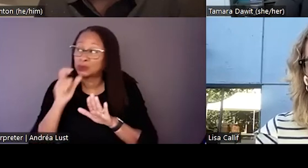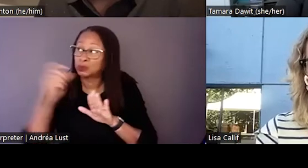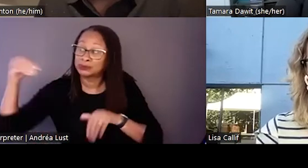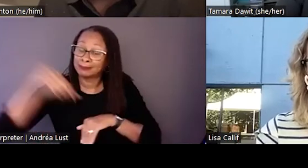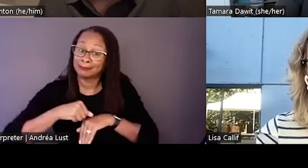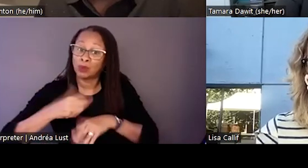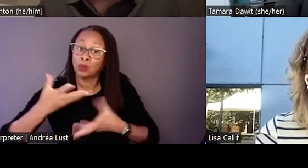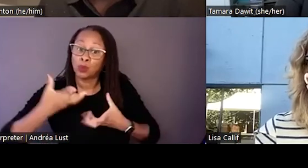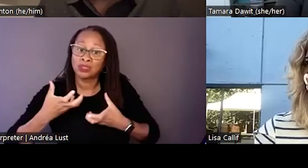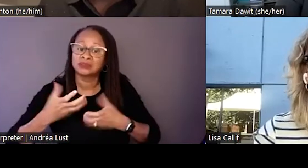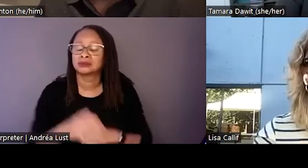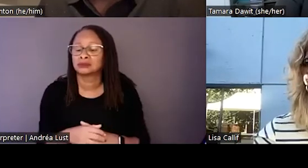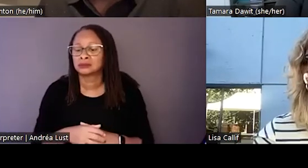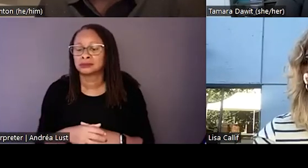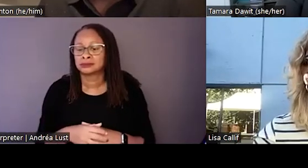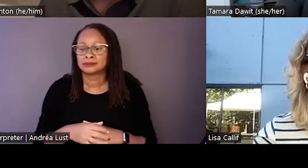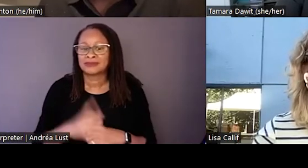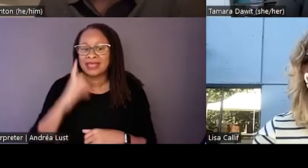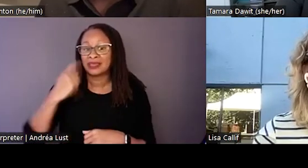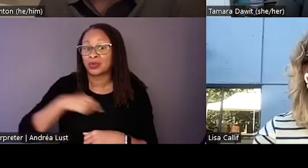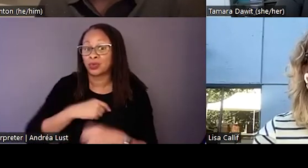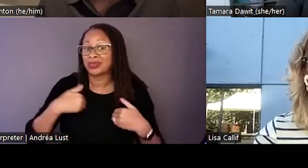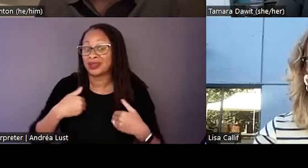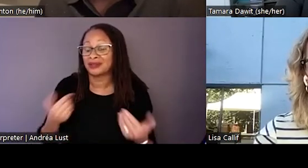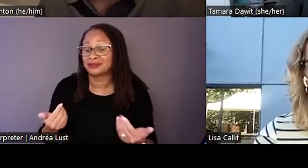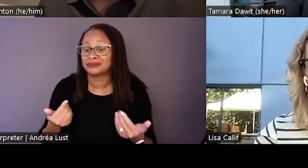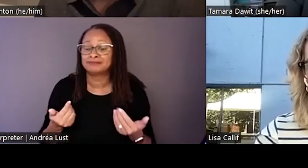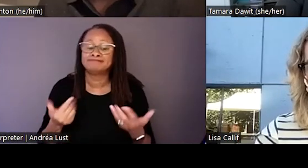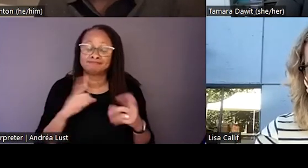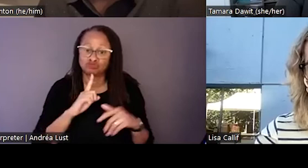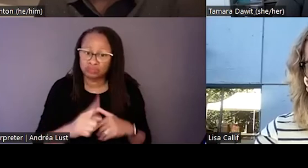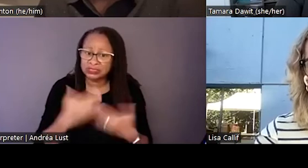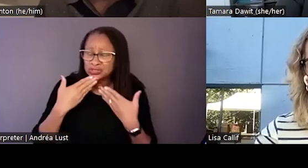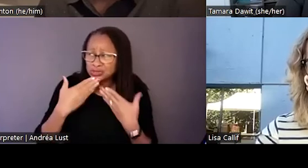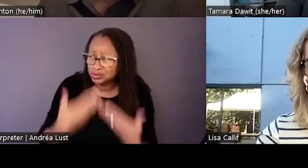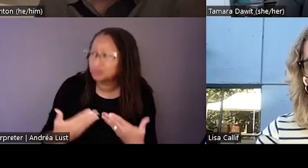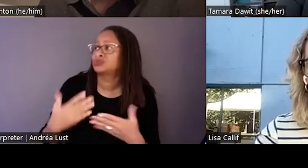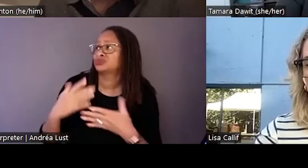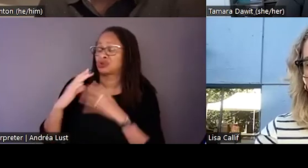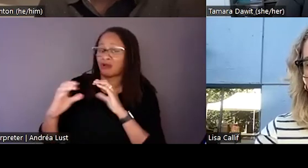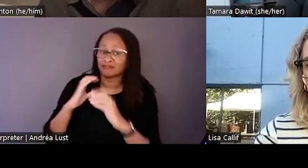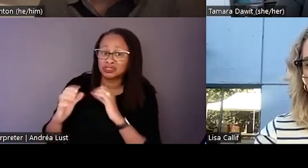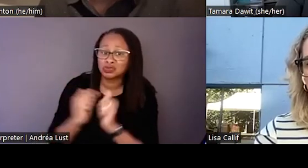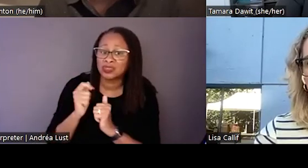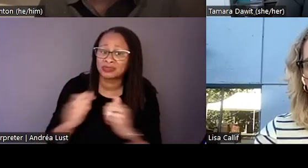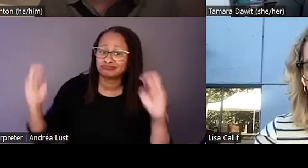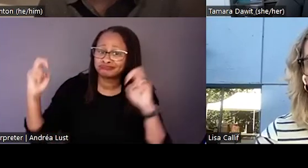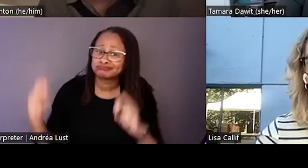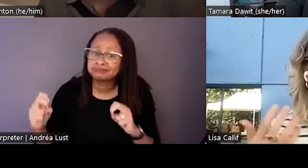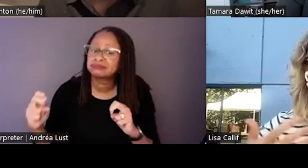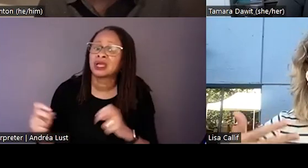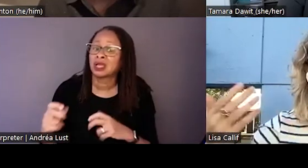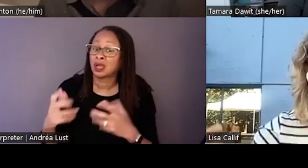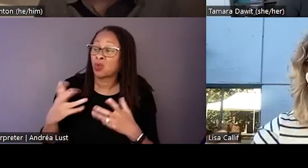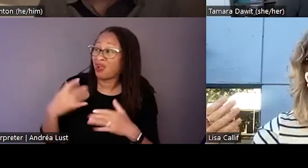wants. And I think we can have those collegial reasoned conversations of, you know, we don't want final cut just because we want final cut.